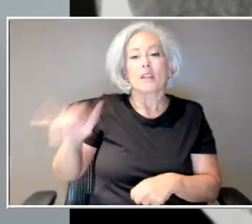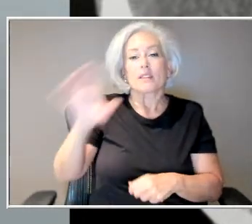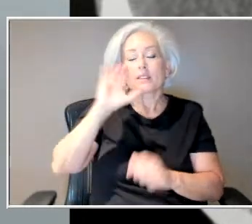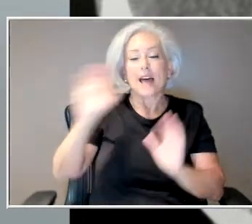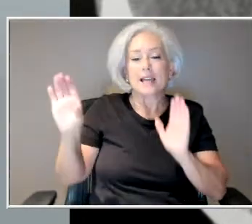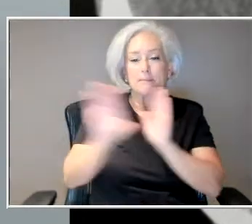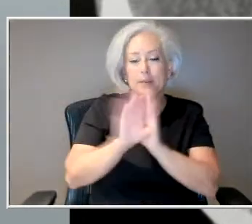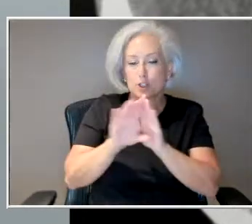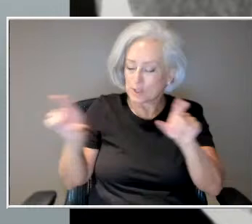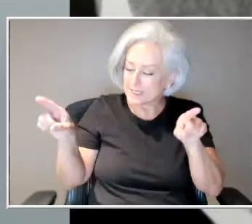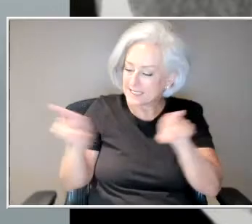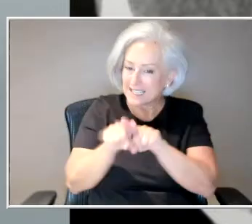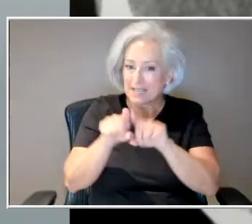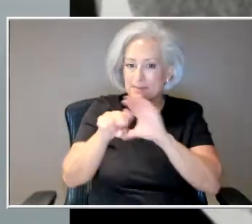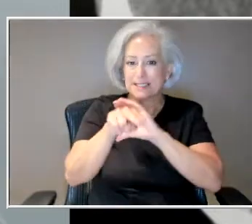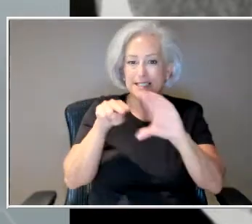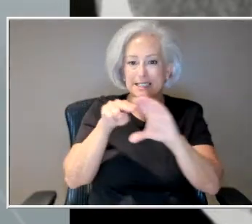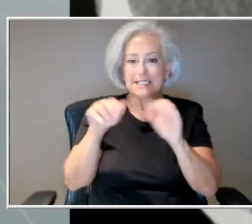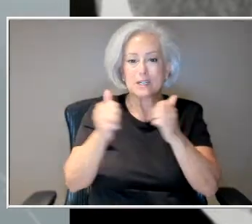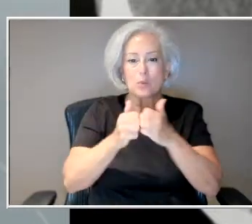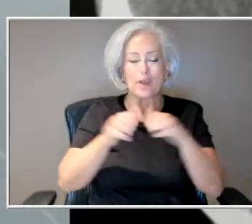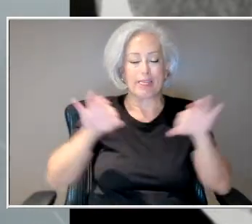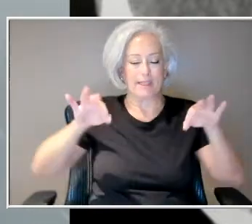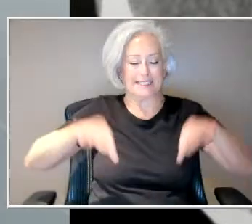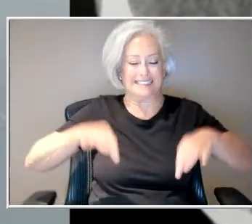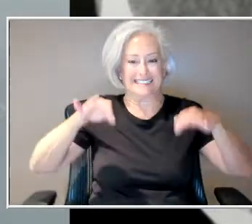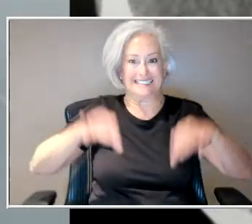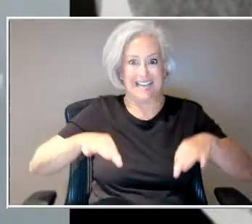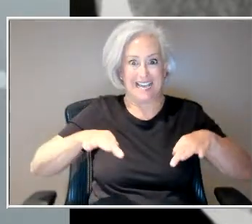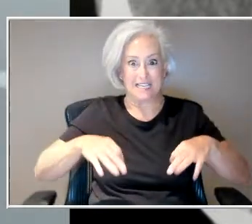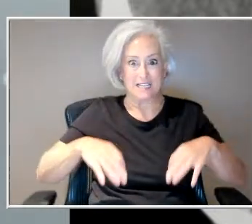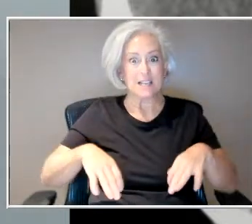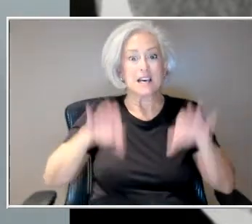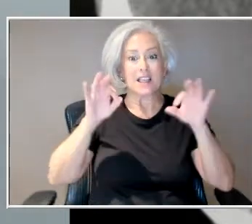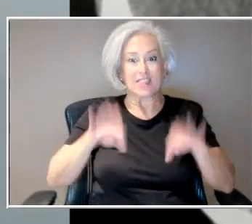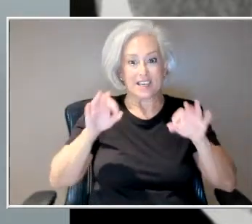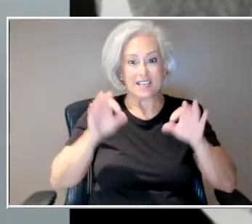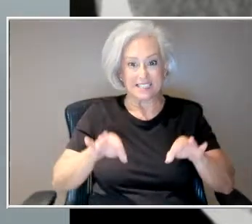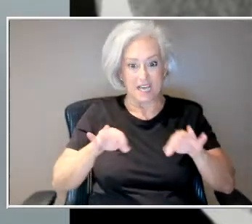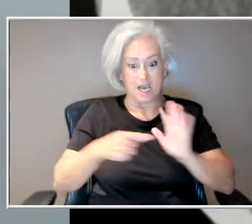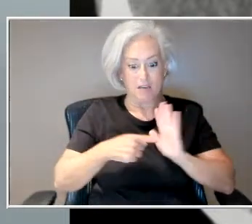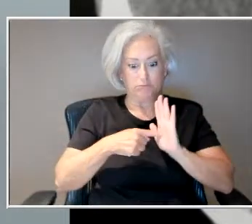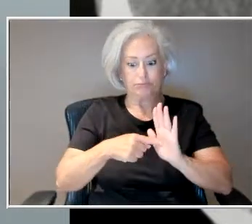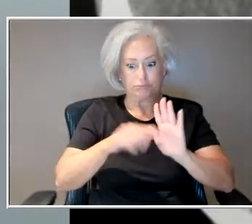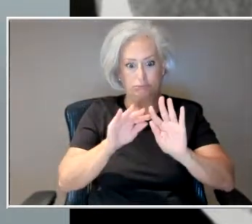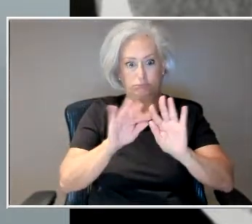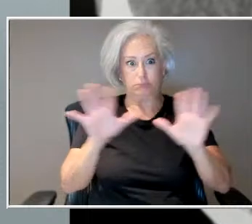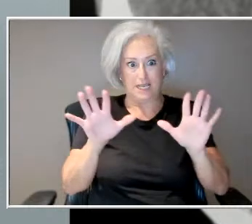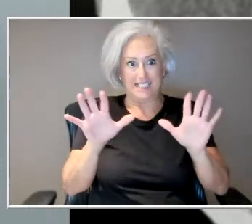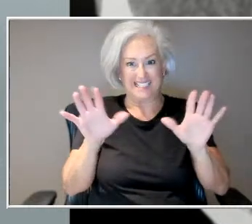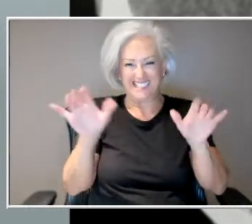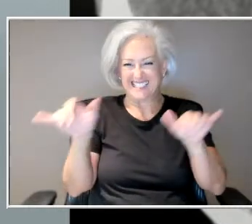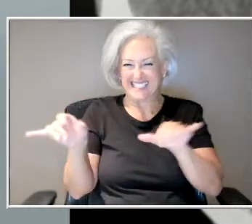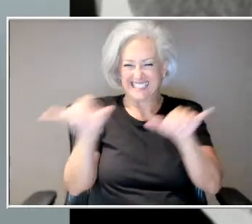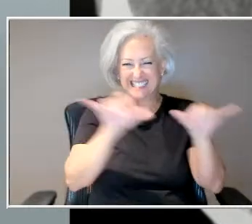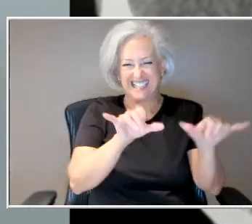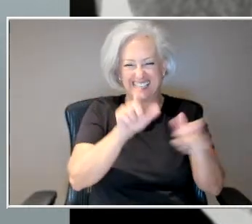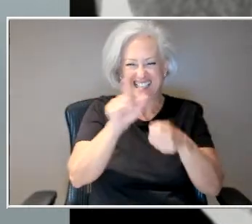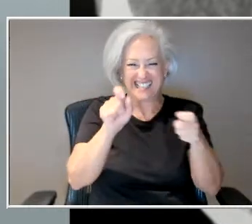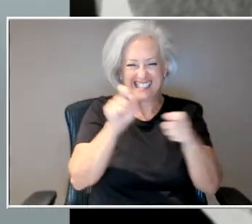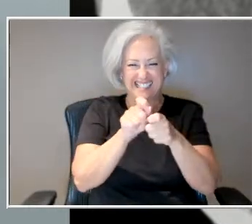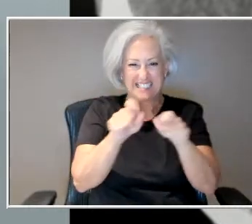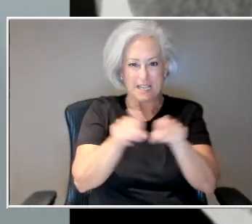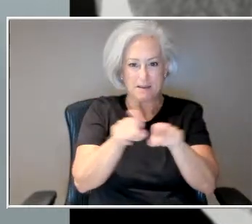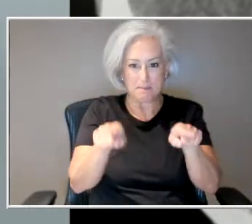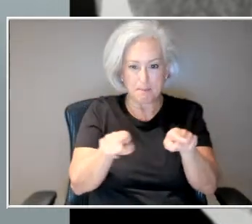scan with dye injected so that the dye lights up the blood vessels, and the arrow is pointing exactly where the blood is, and there's clearly an aneurysm